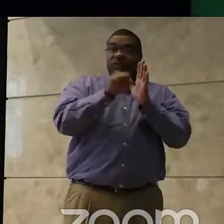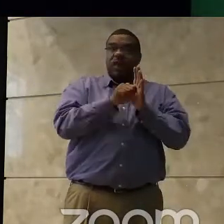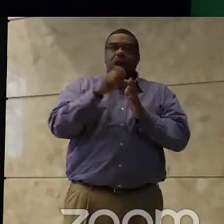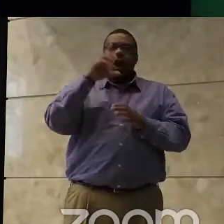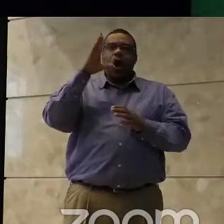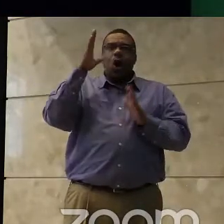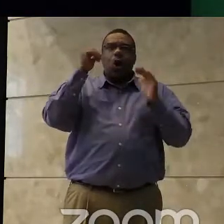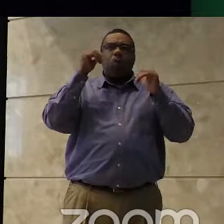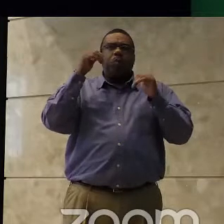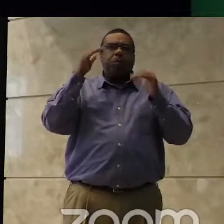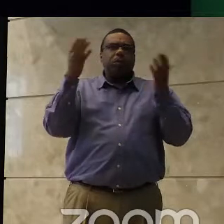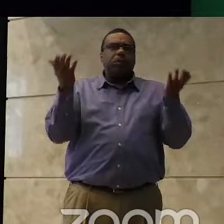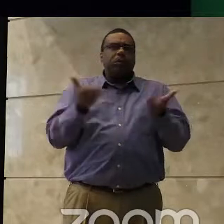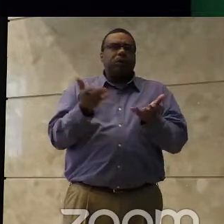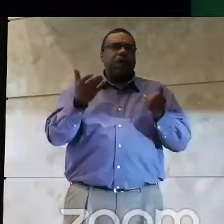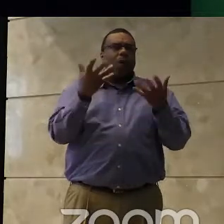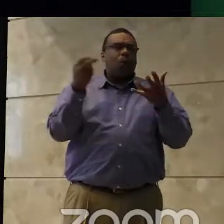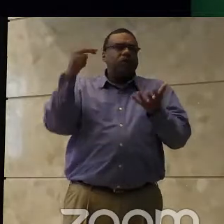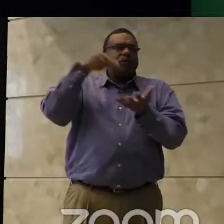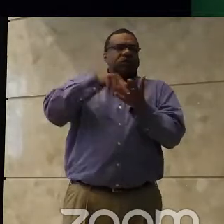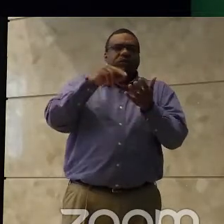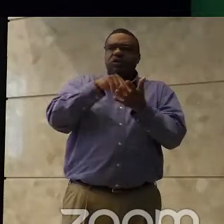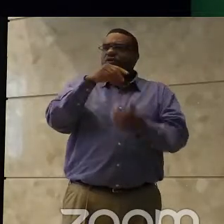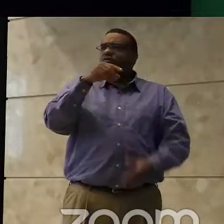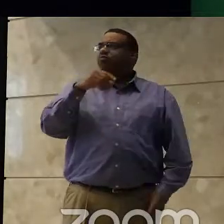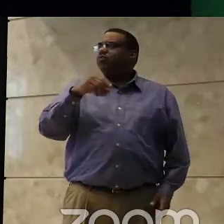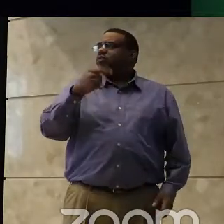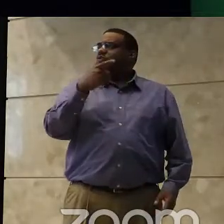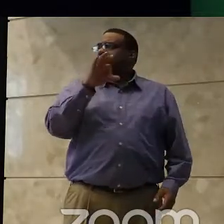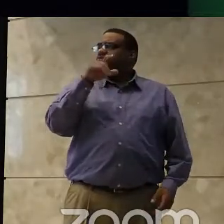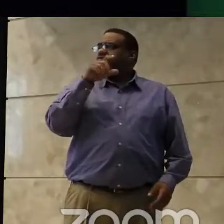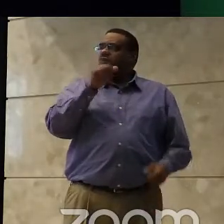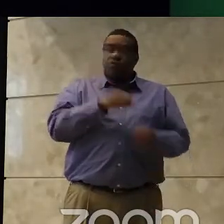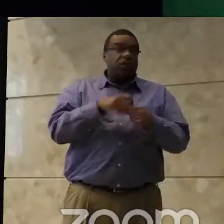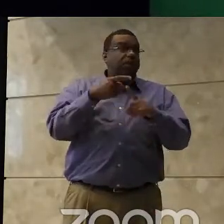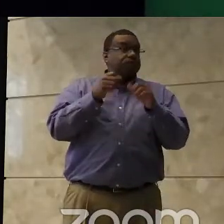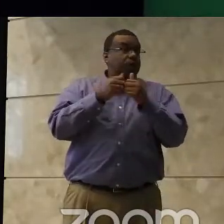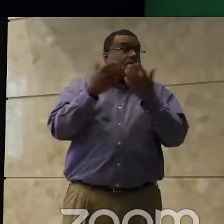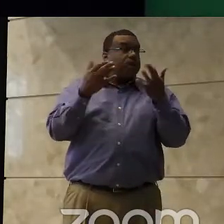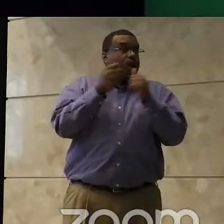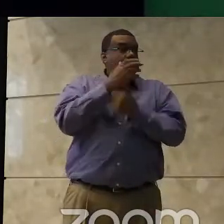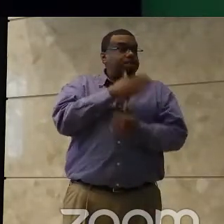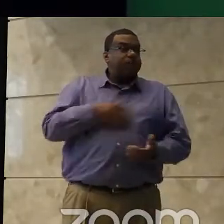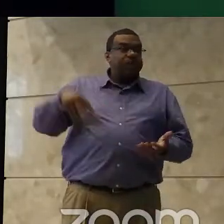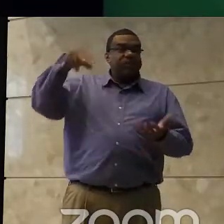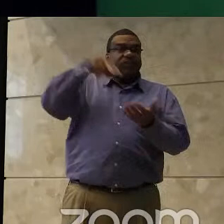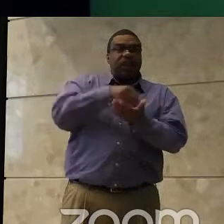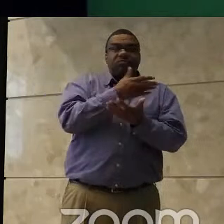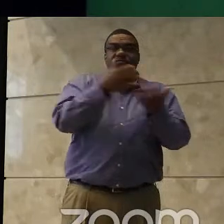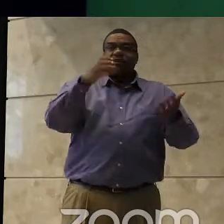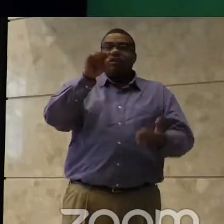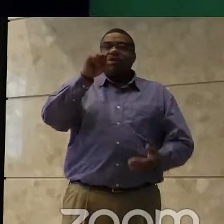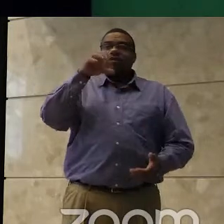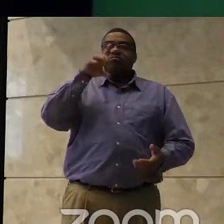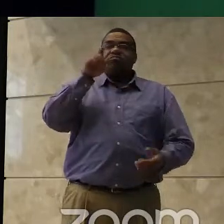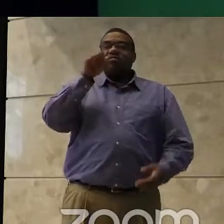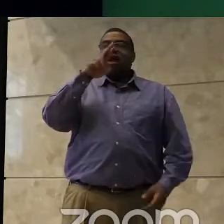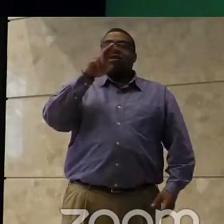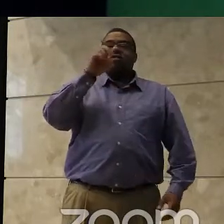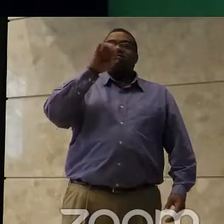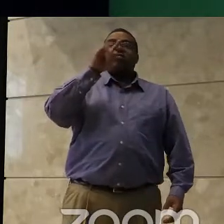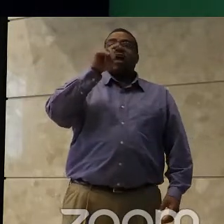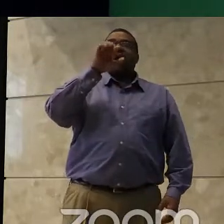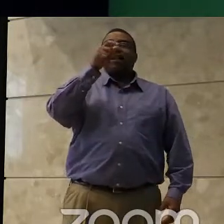they're still here. And I want them to stand, George and Ida, professors emeriti from here. Would you all please stand, Stockman, Dr. Stockman, would you all please